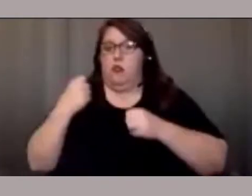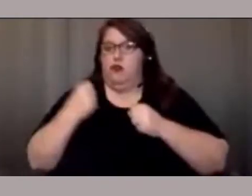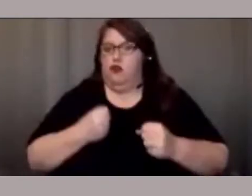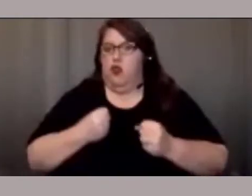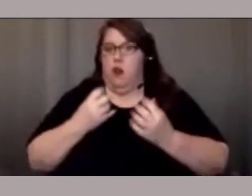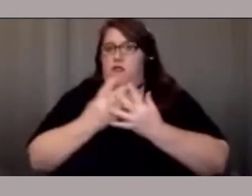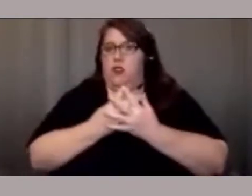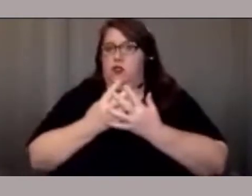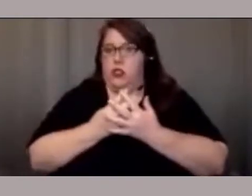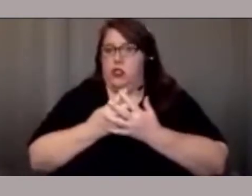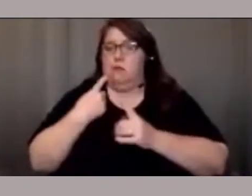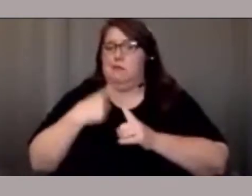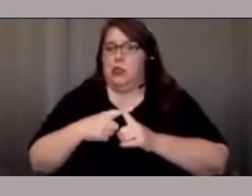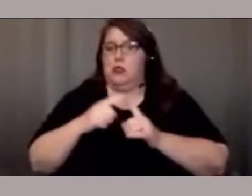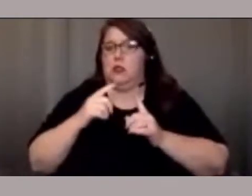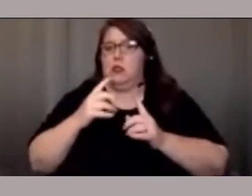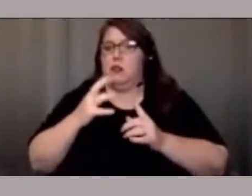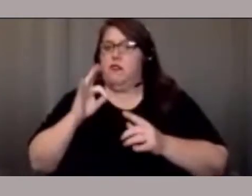filtration and a great fit.